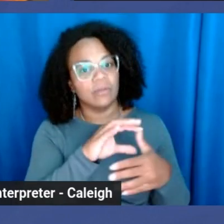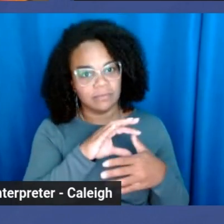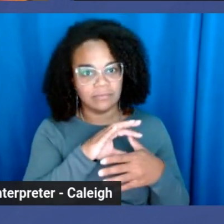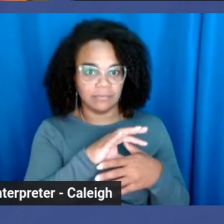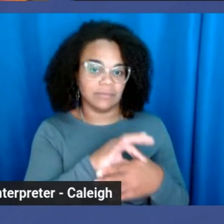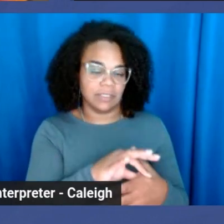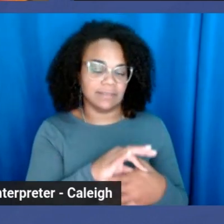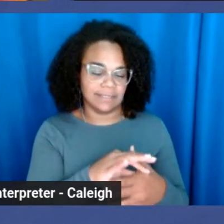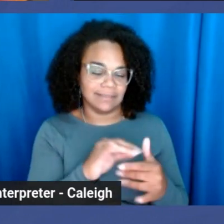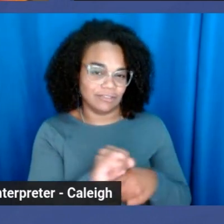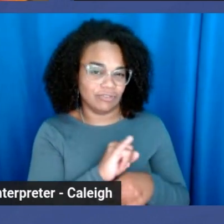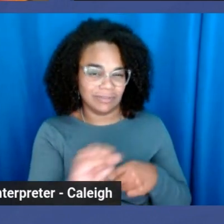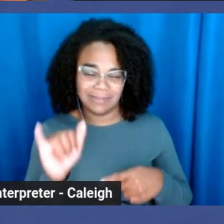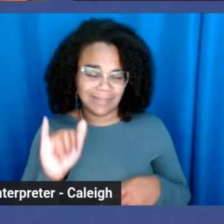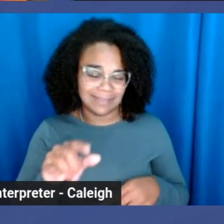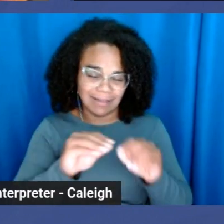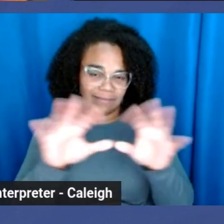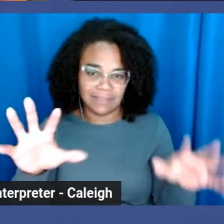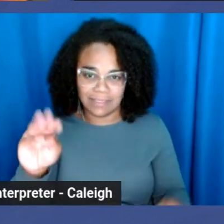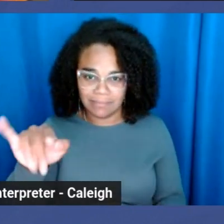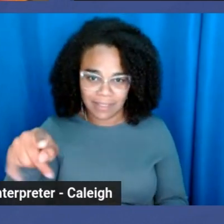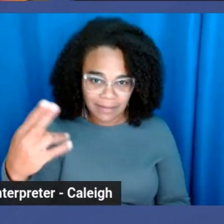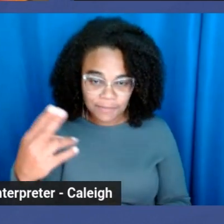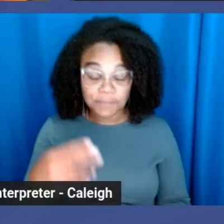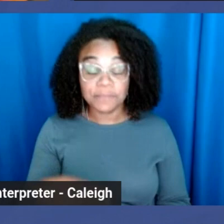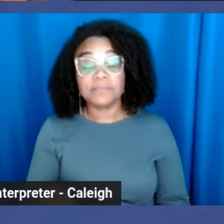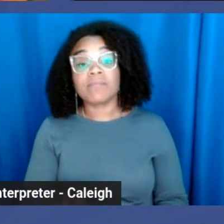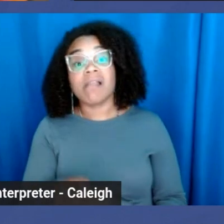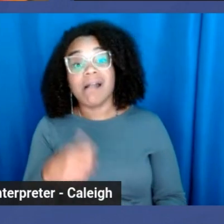clearly a myth. The other that we see is that